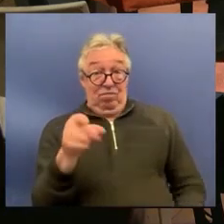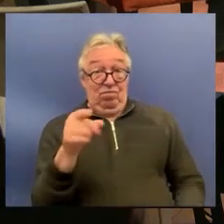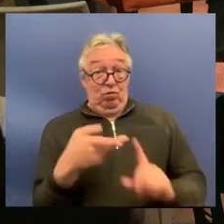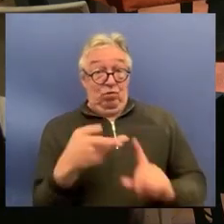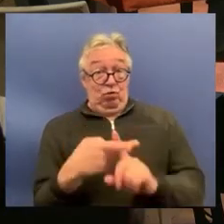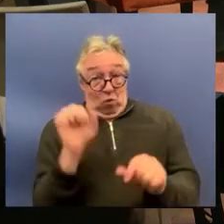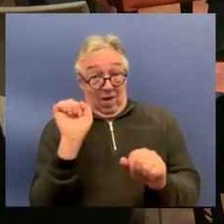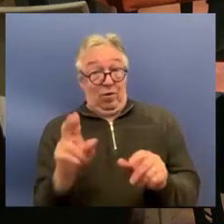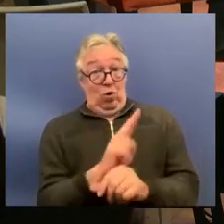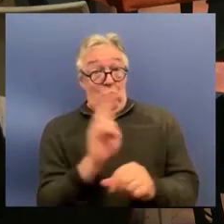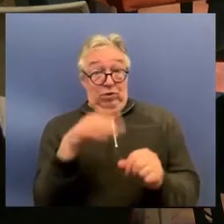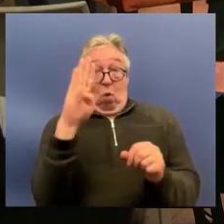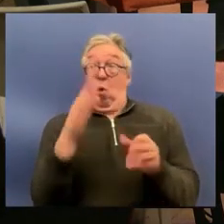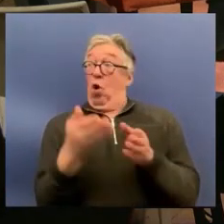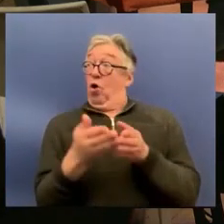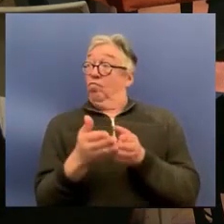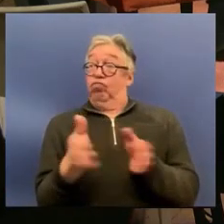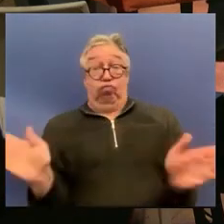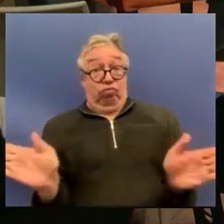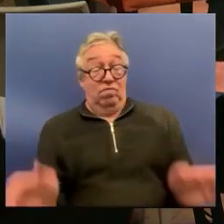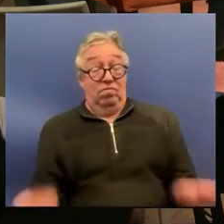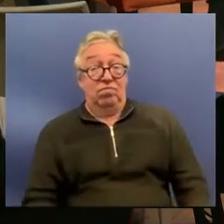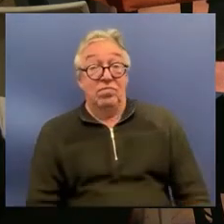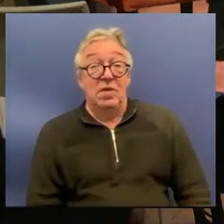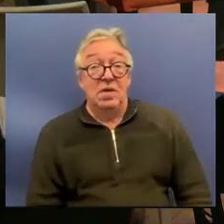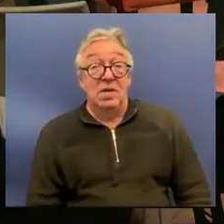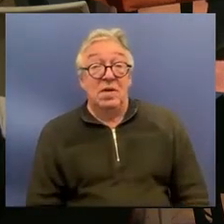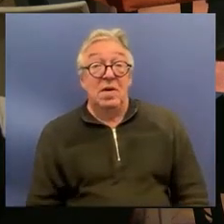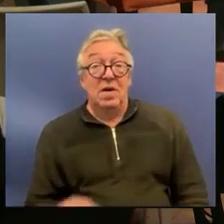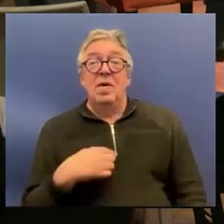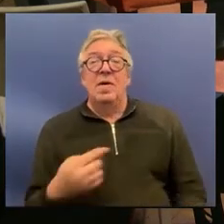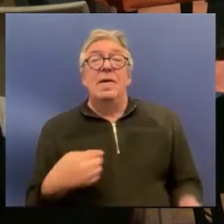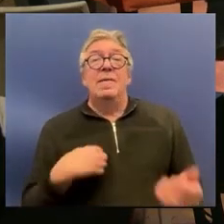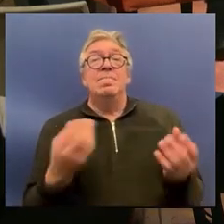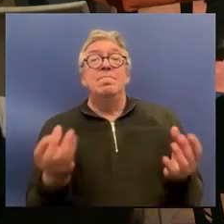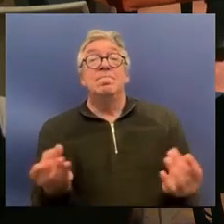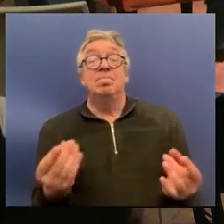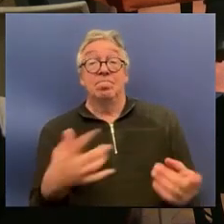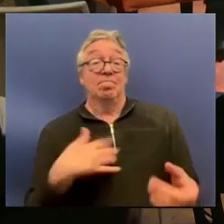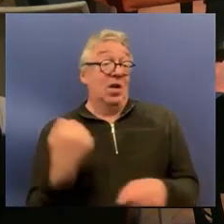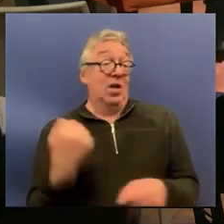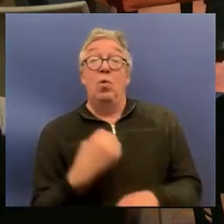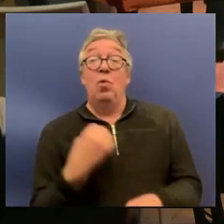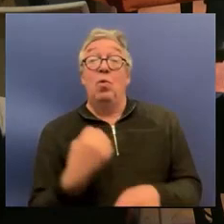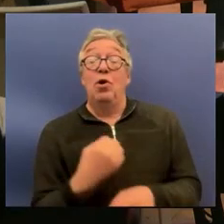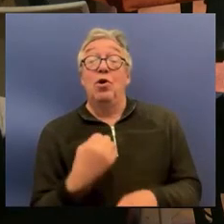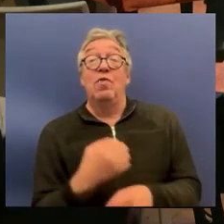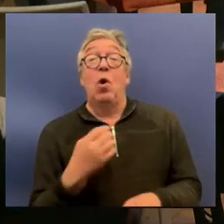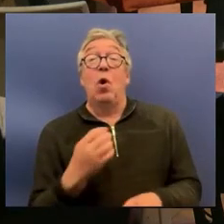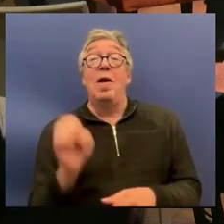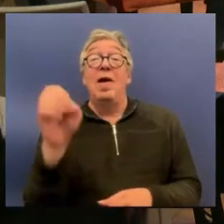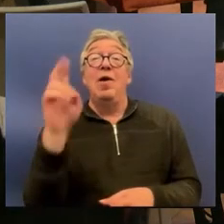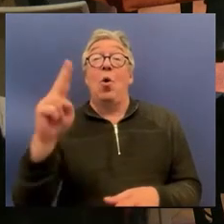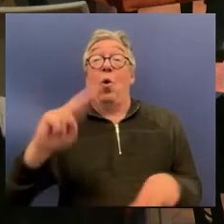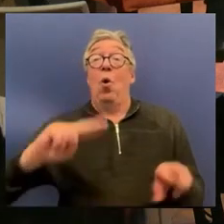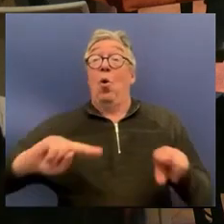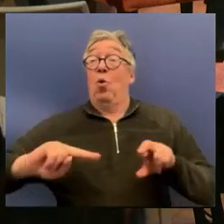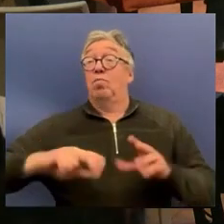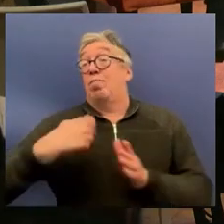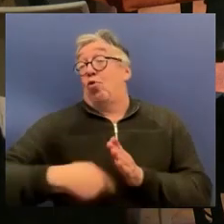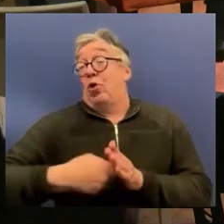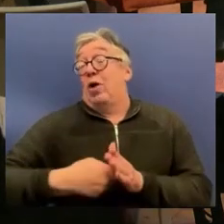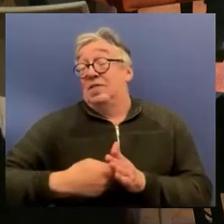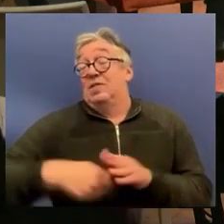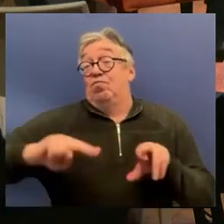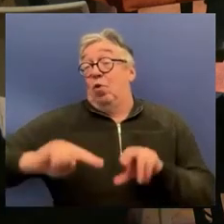the decision-making process, because I feel like I work for European contracts, and a lot of the time I see like